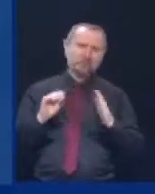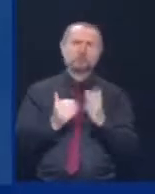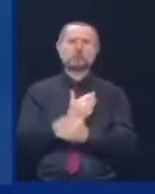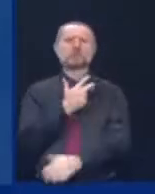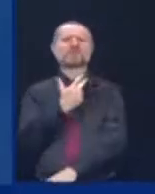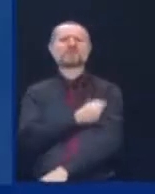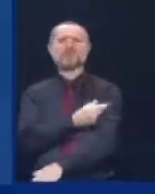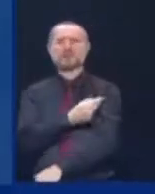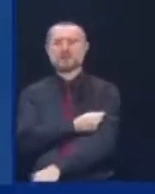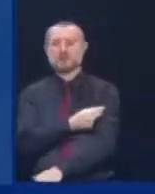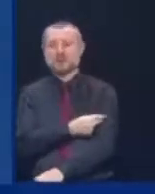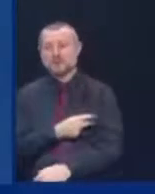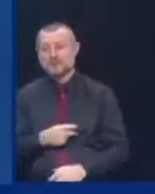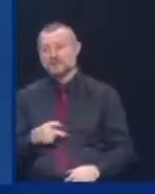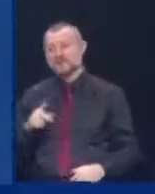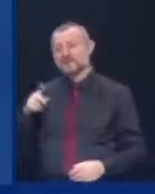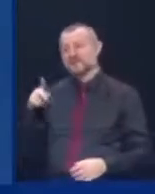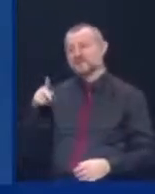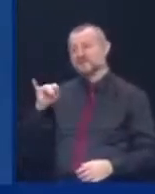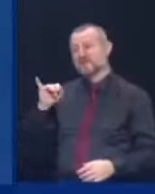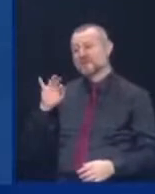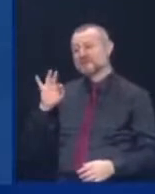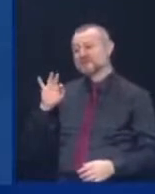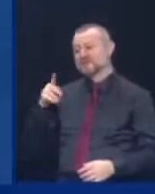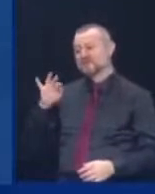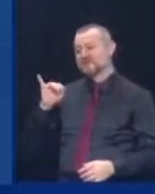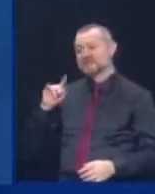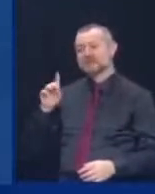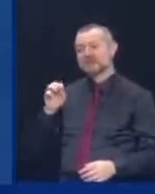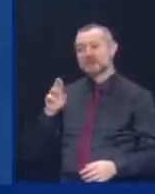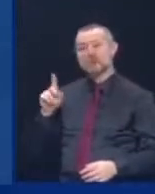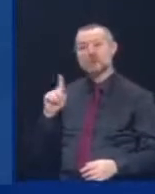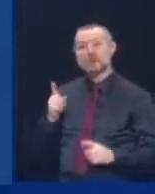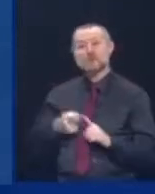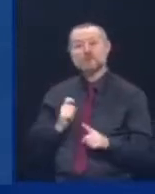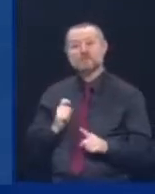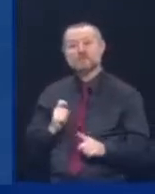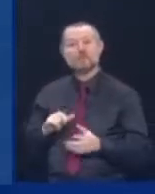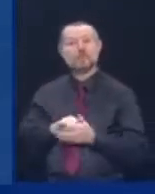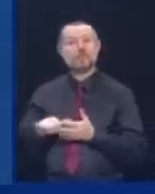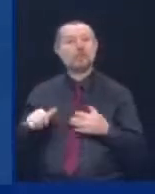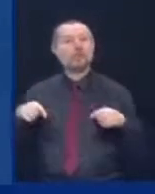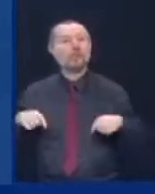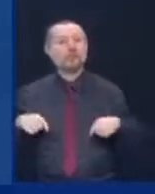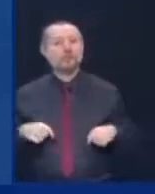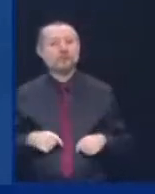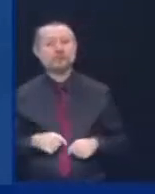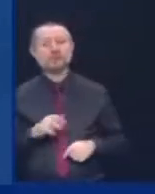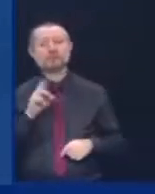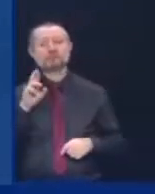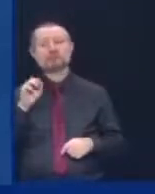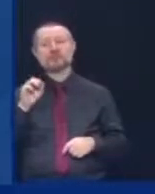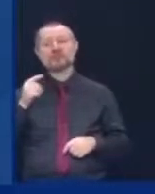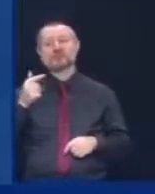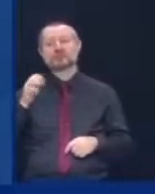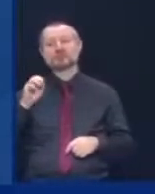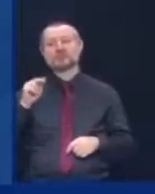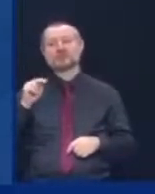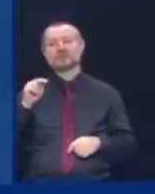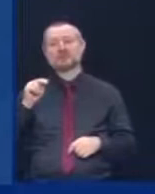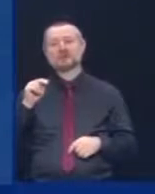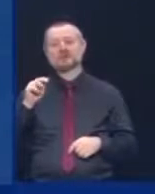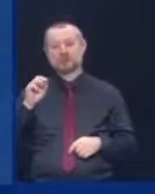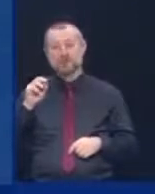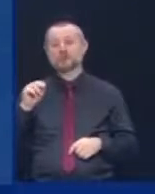way, Pfizer, New York company. Regeneron, New York company.